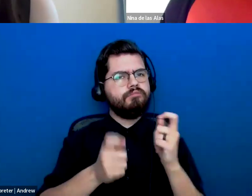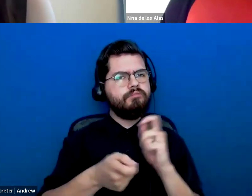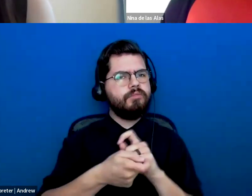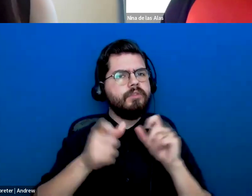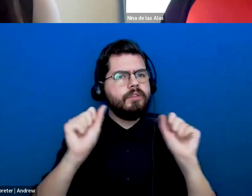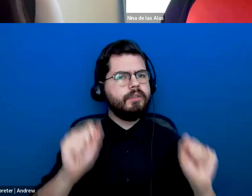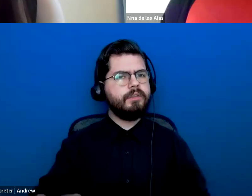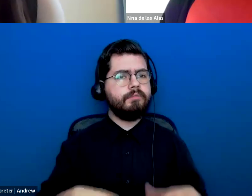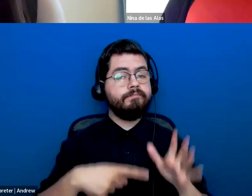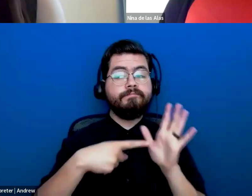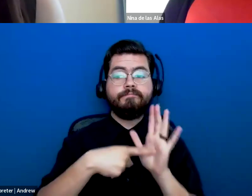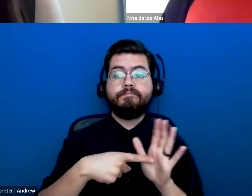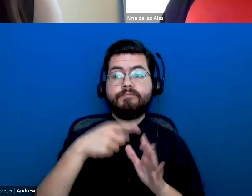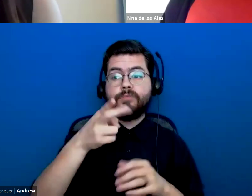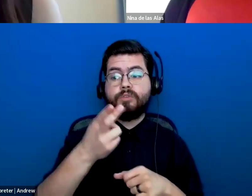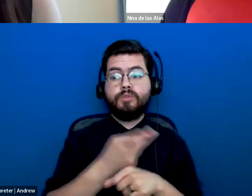using the SIP survey.